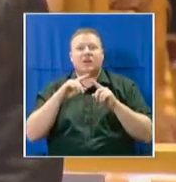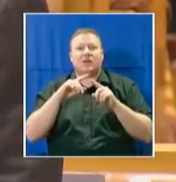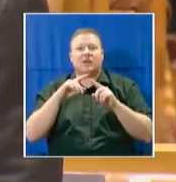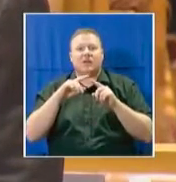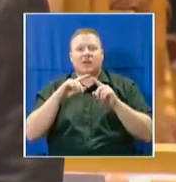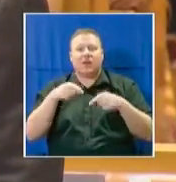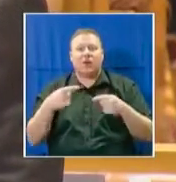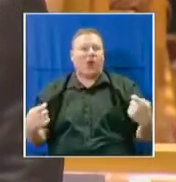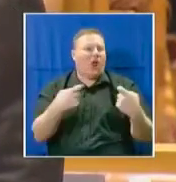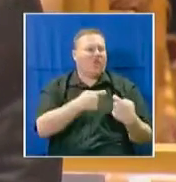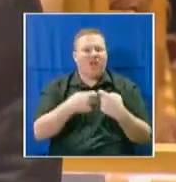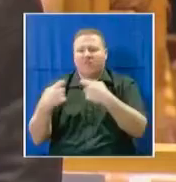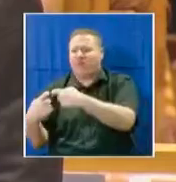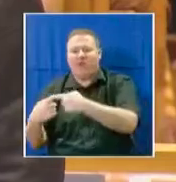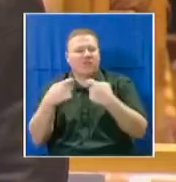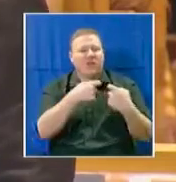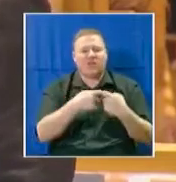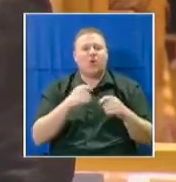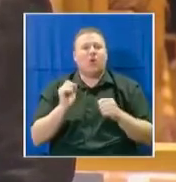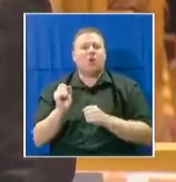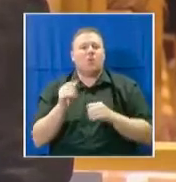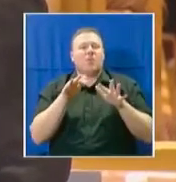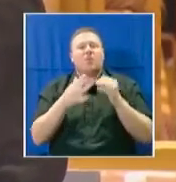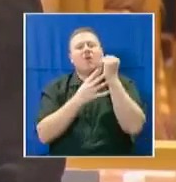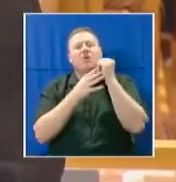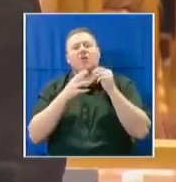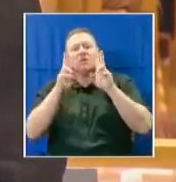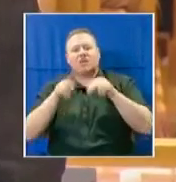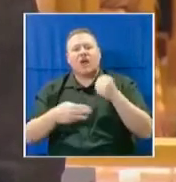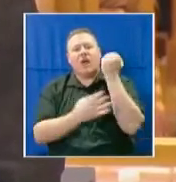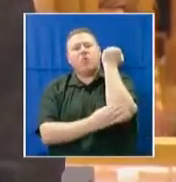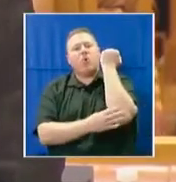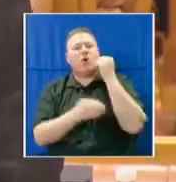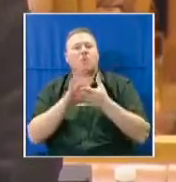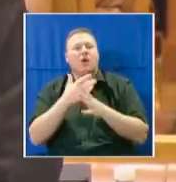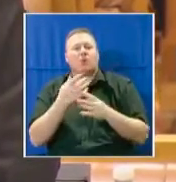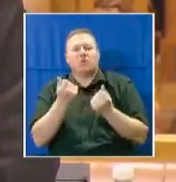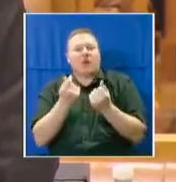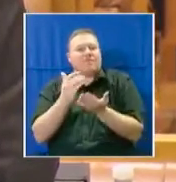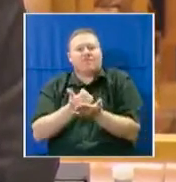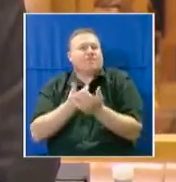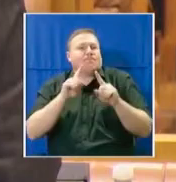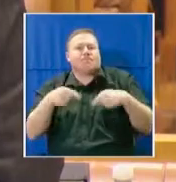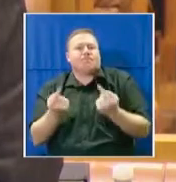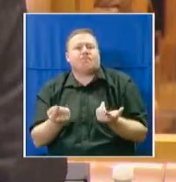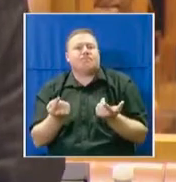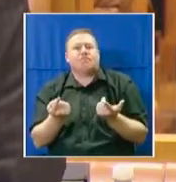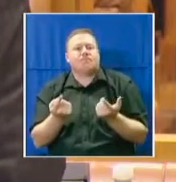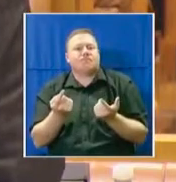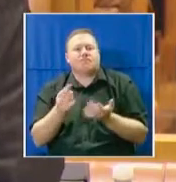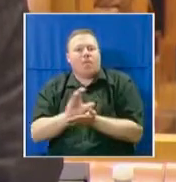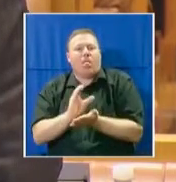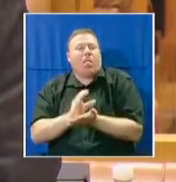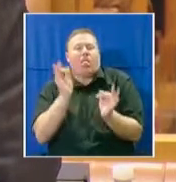performers and creatives dying paupers when it can intervene. But not everybody agrees with that. All I can say here